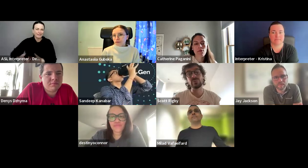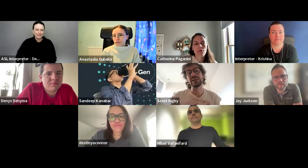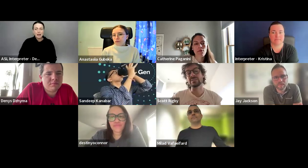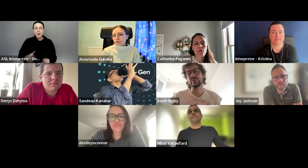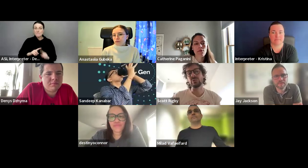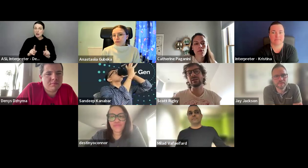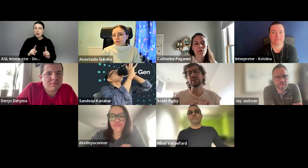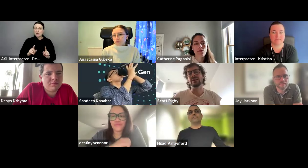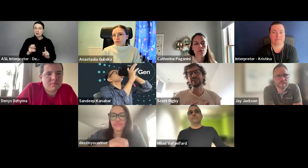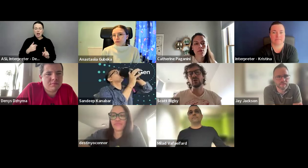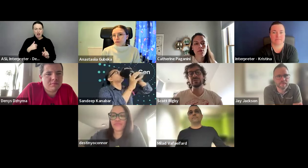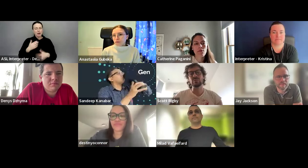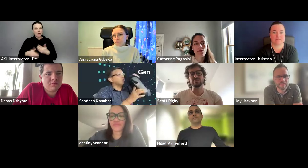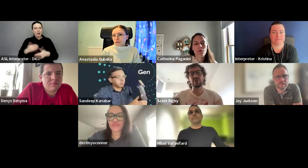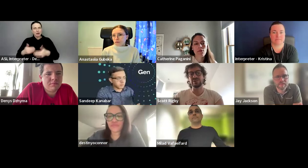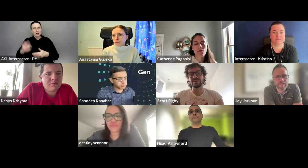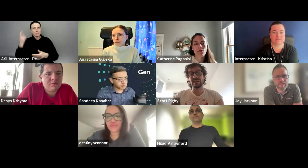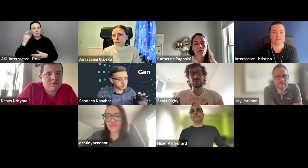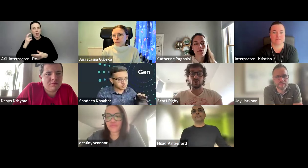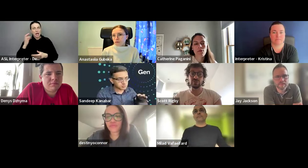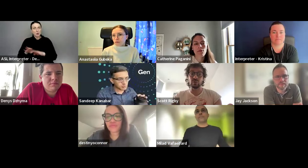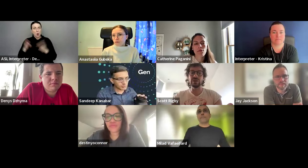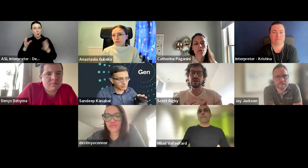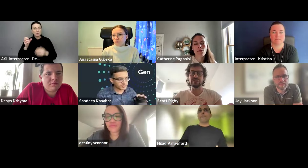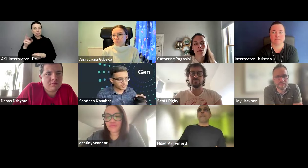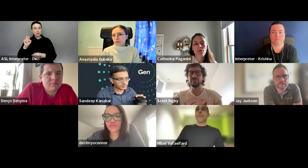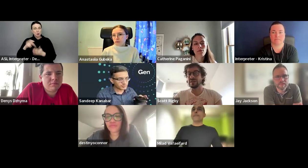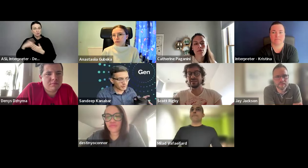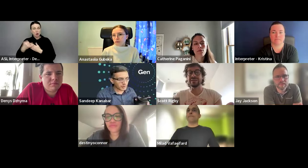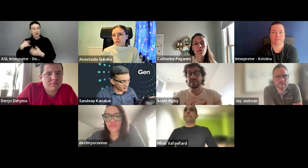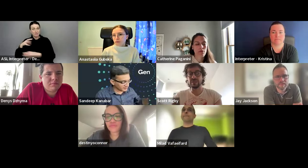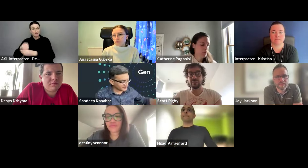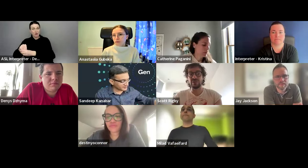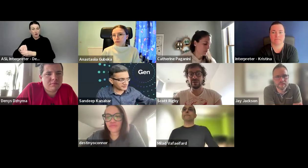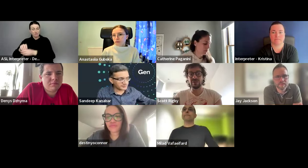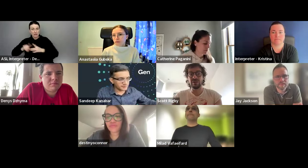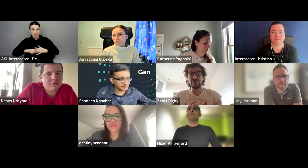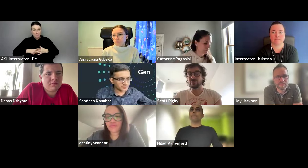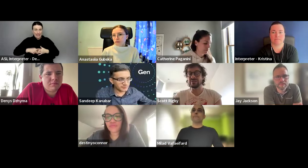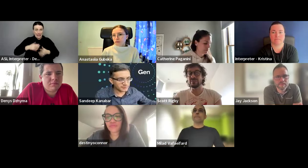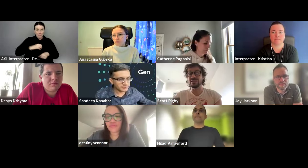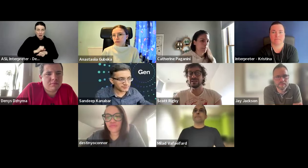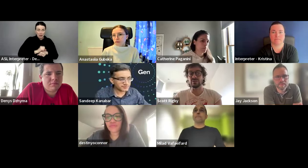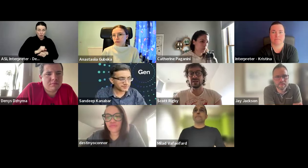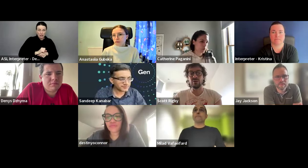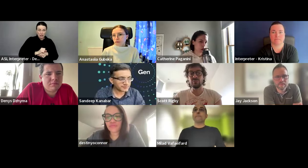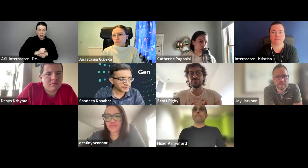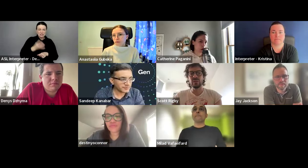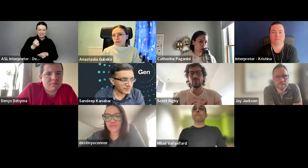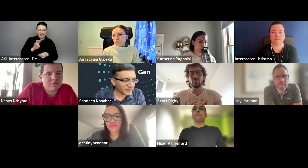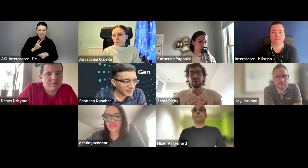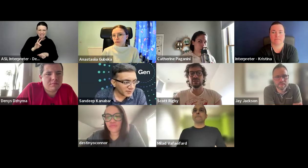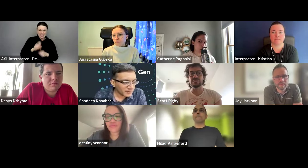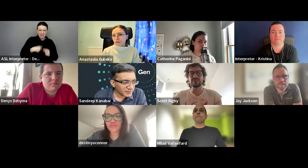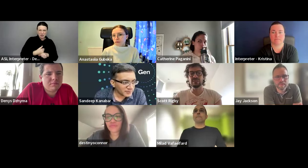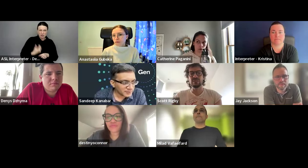I did realize pretty quickly that the open source projects that I started working on at the beginning of my career around 17 years ago